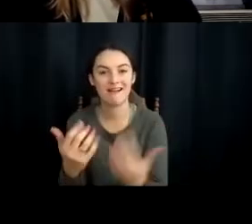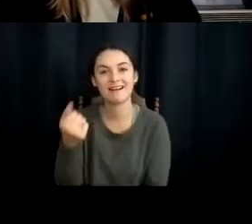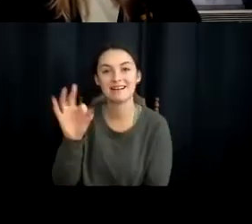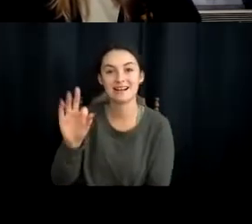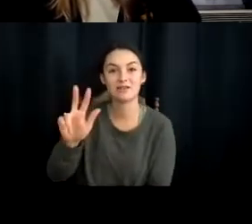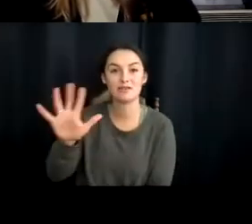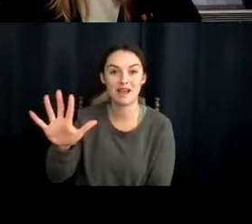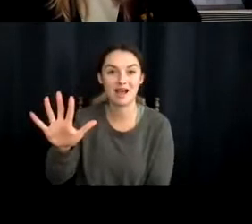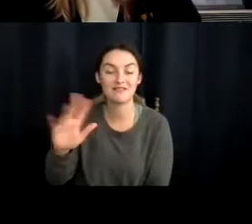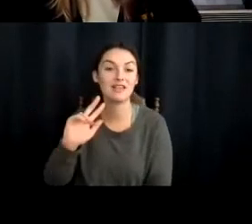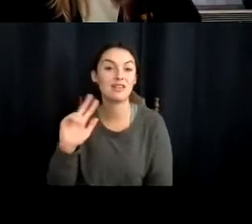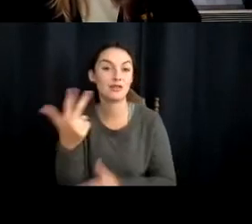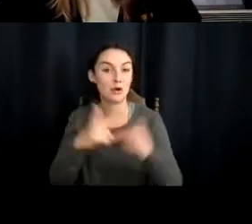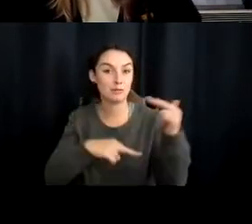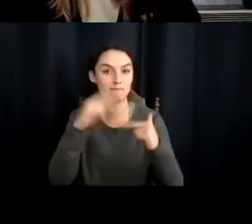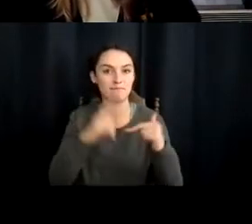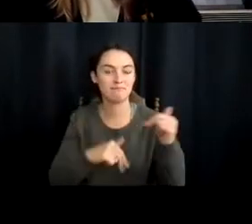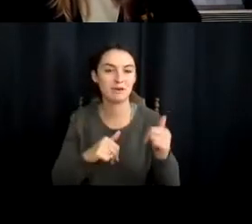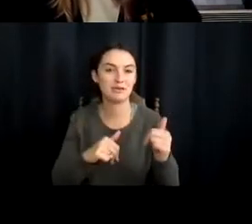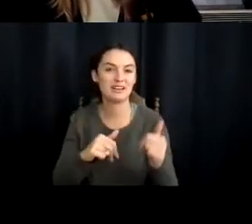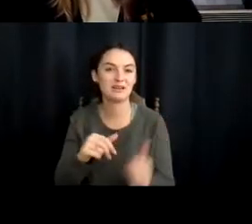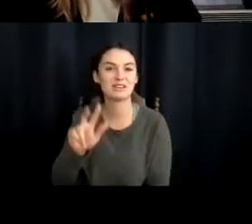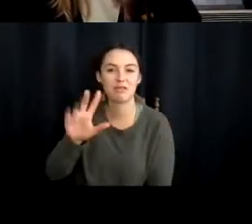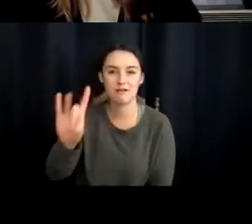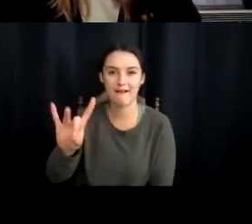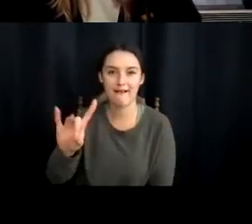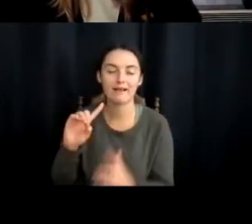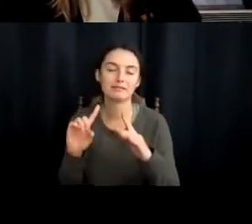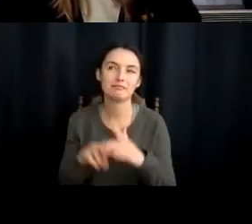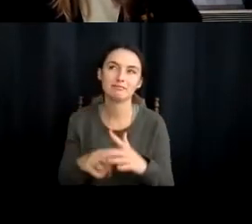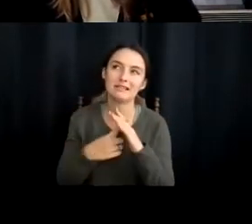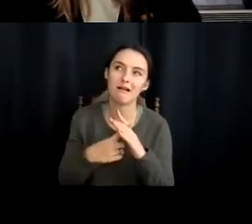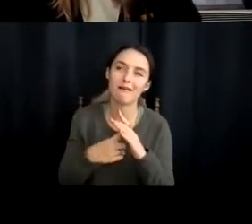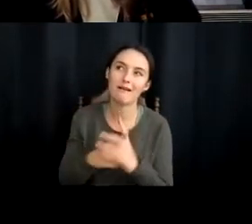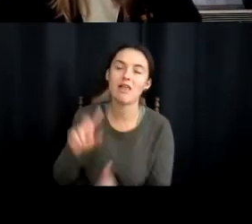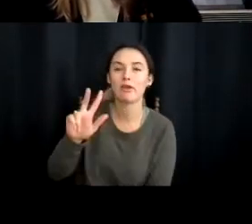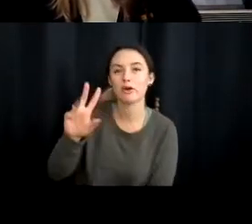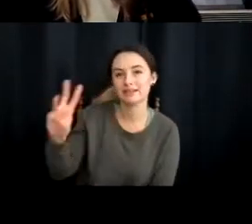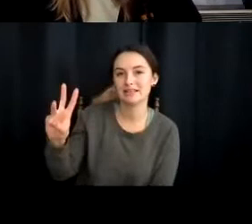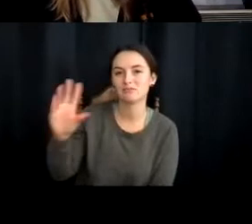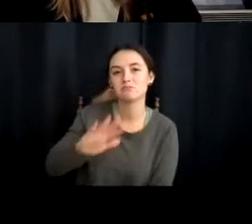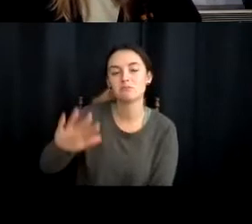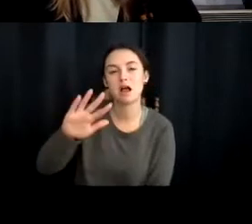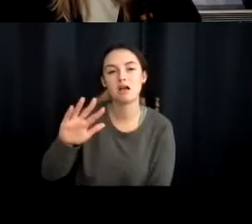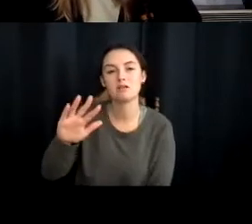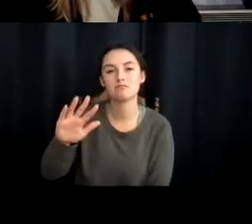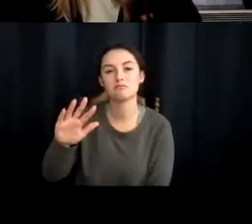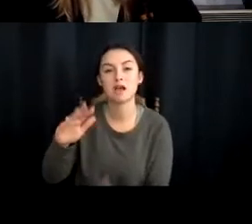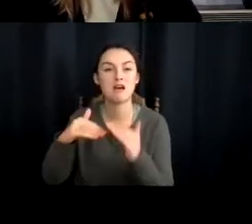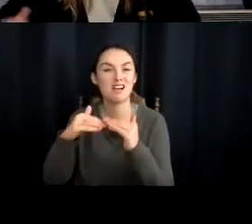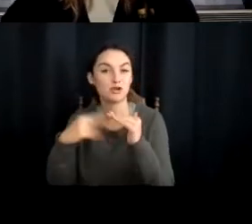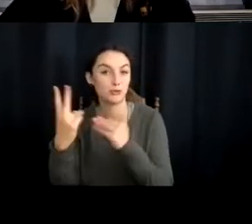And so they started construction, I think, on this third building in 36. So it took a little under 2